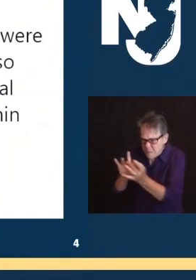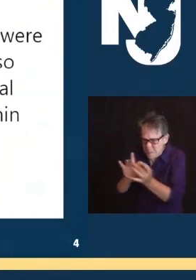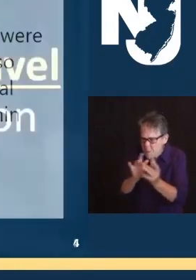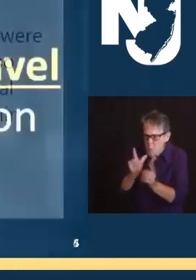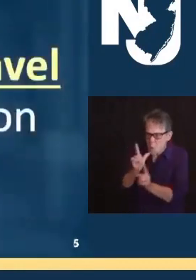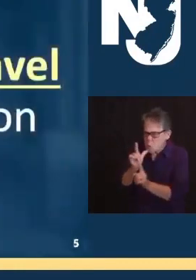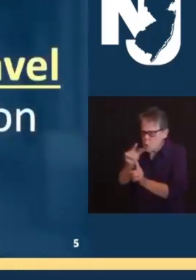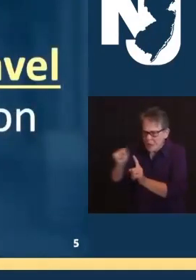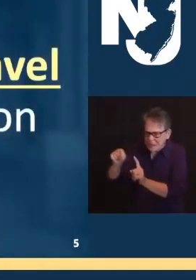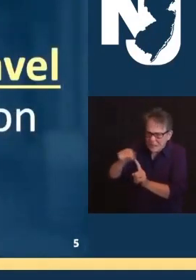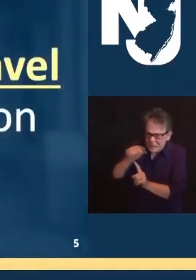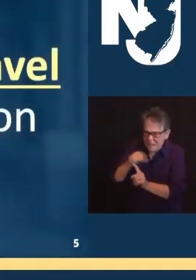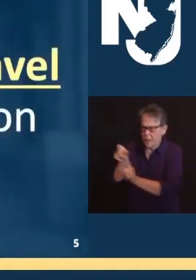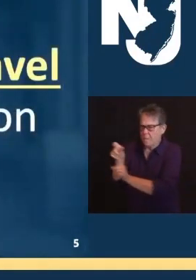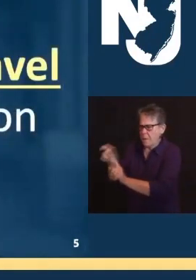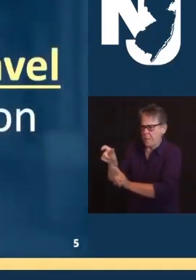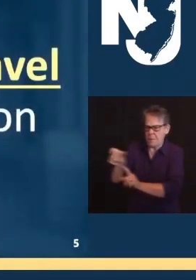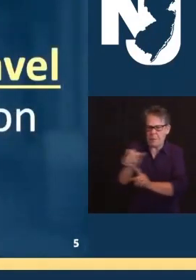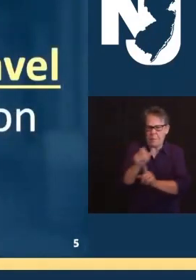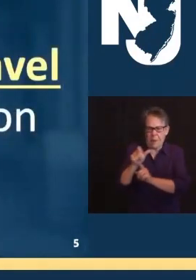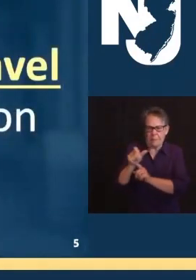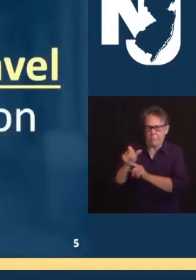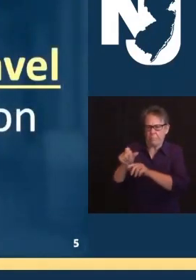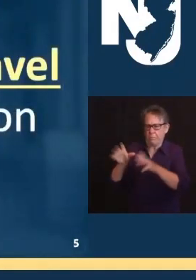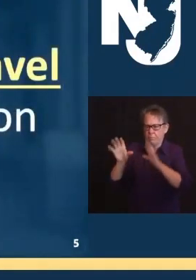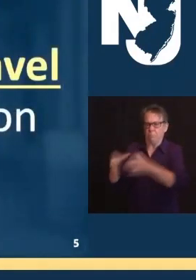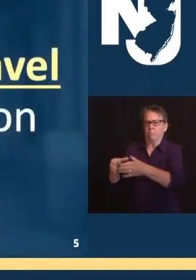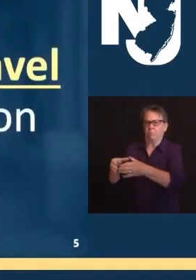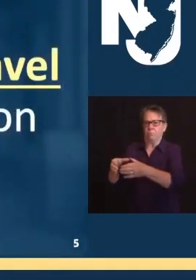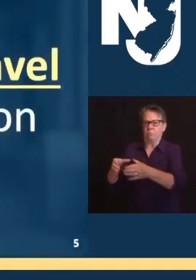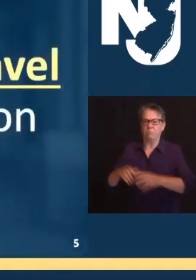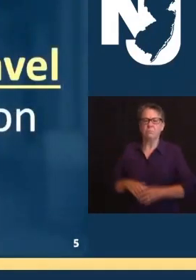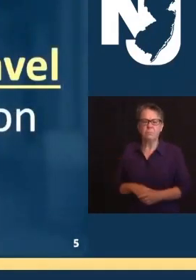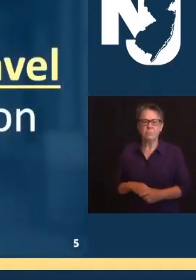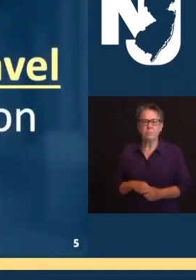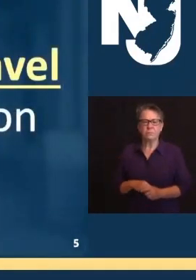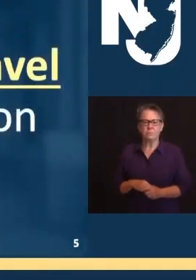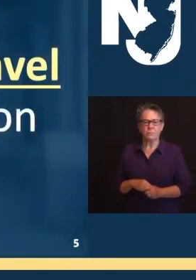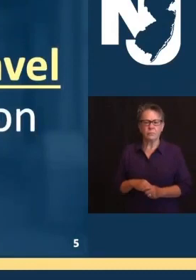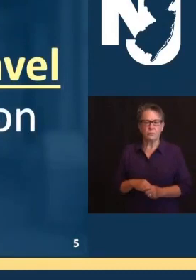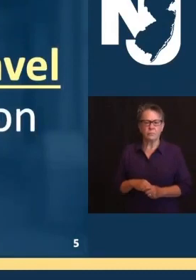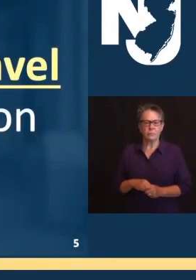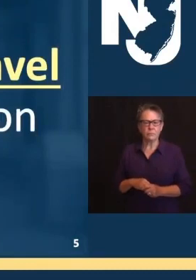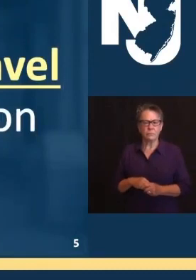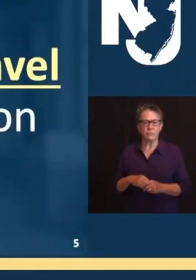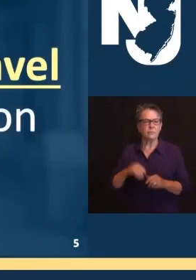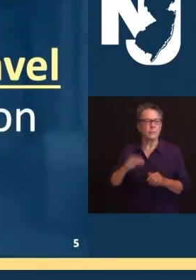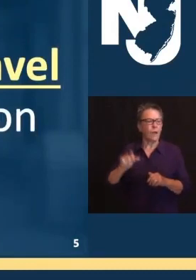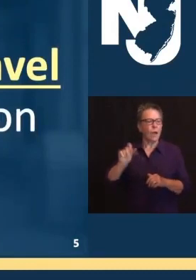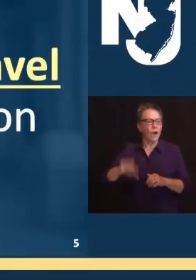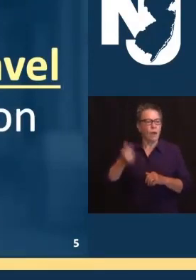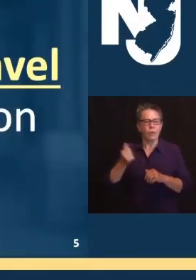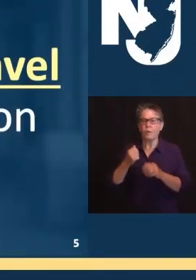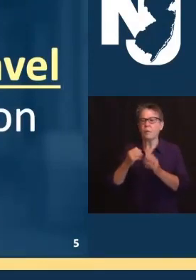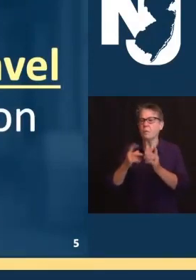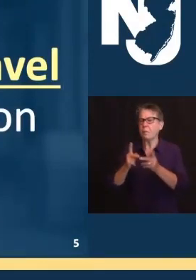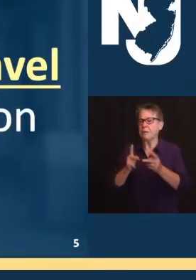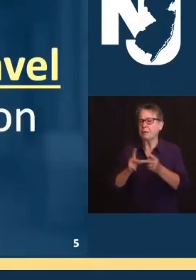Elsewhere in North Jersey, several other new cases of coronavirus are tied to folks who traveled to a wedding in Myrtle Beach, South